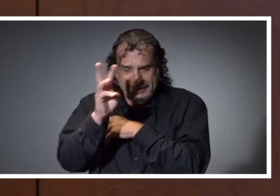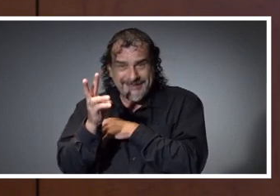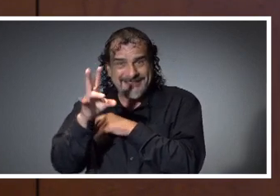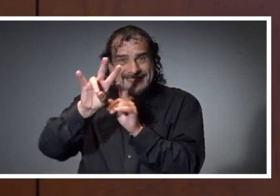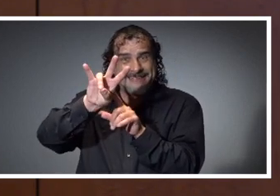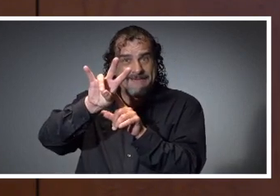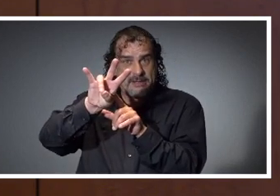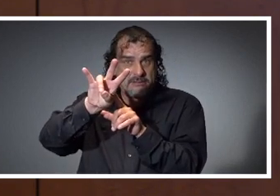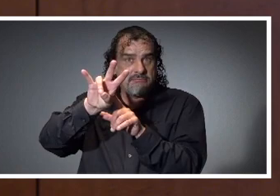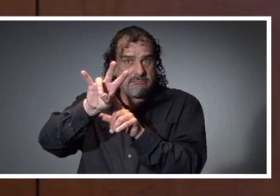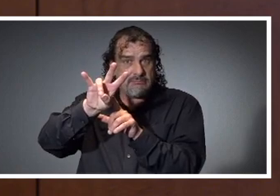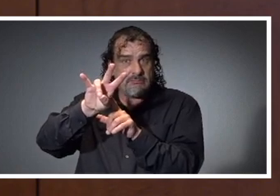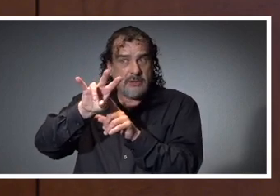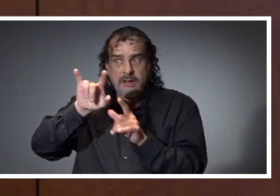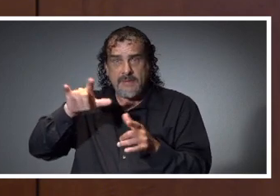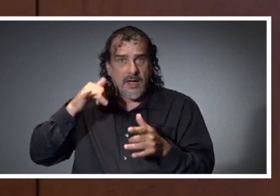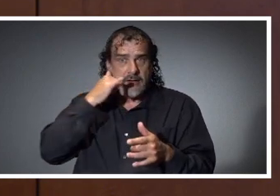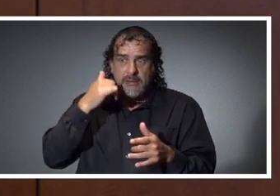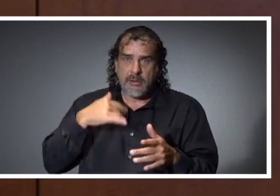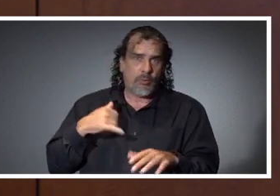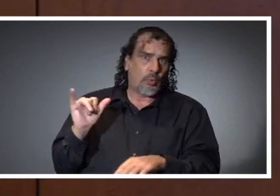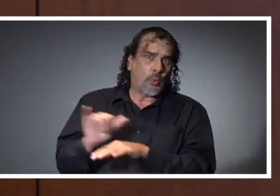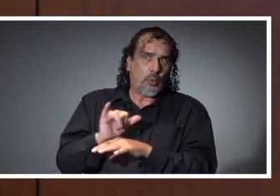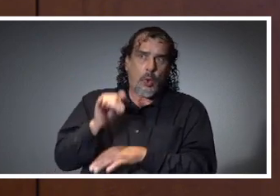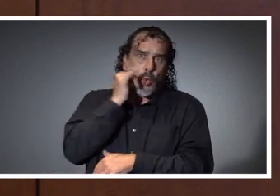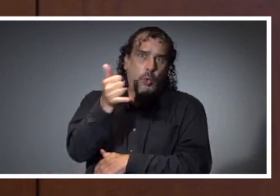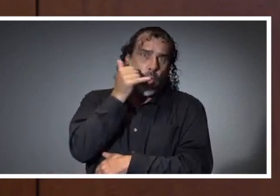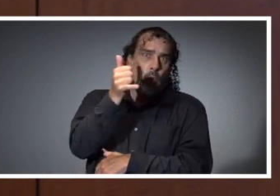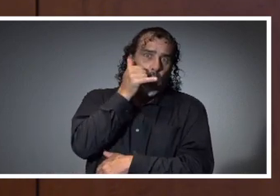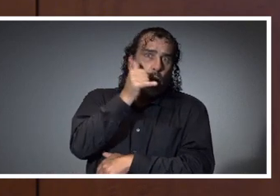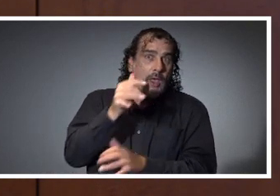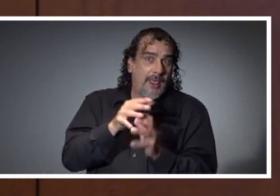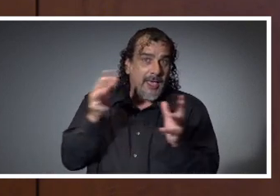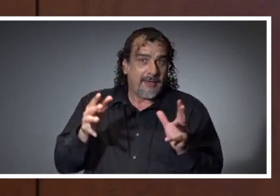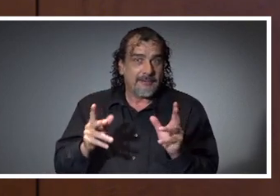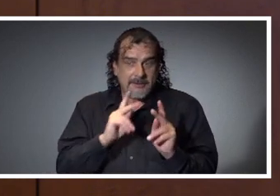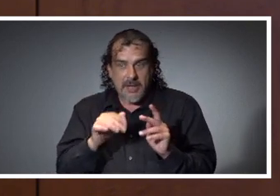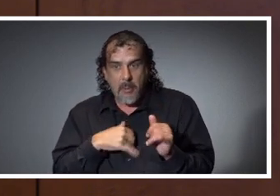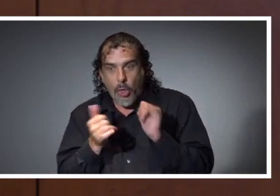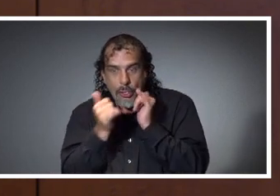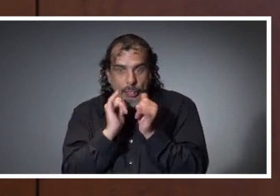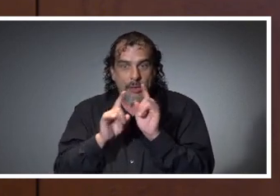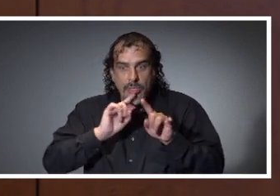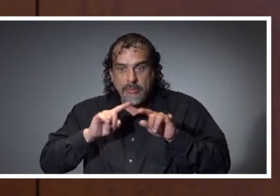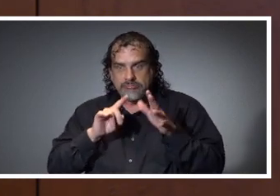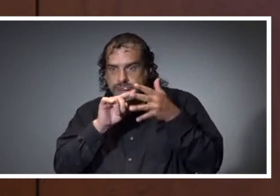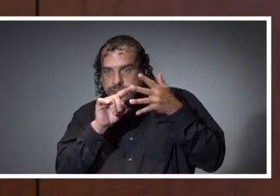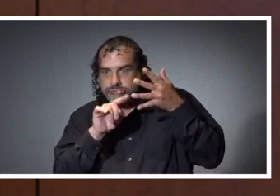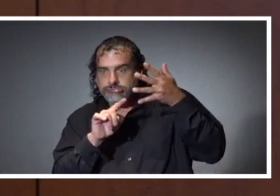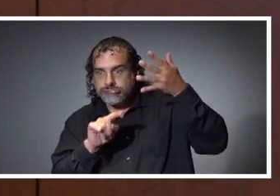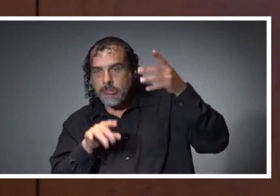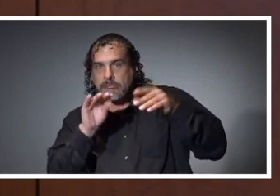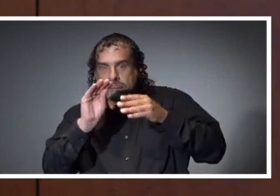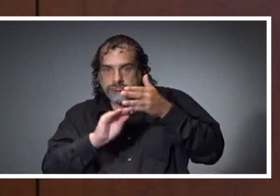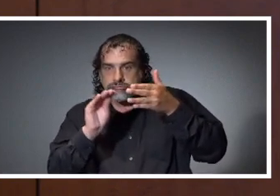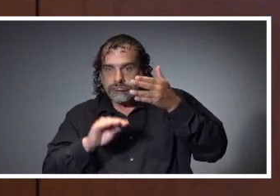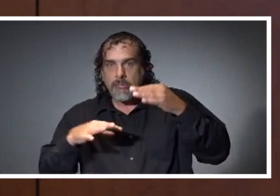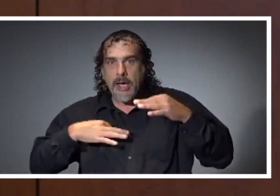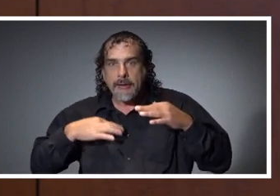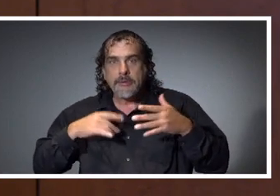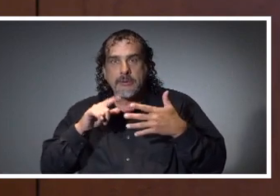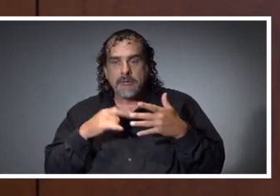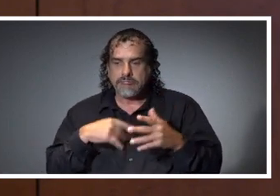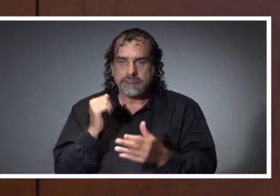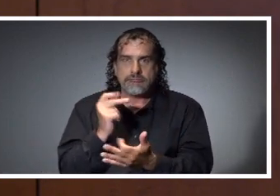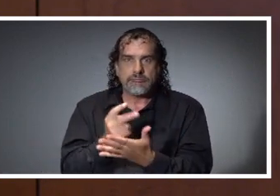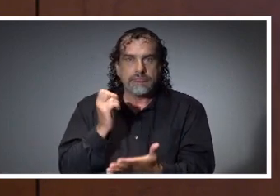844-522-7367, and that line has been well used, Governor, and we've been able to talk applicants through the process to get them qualified, actually to